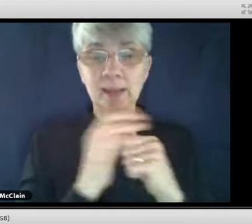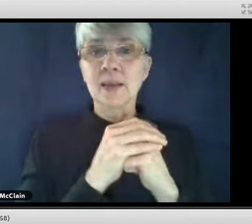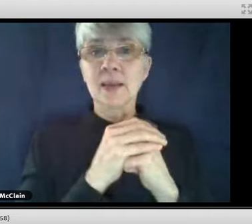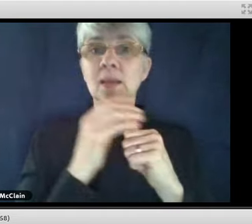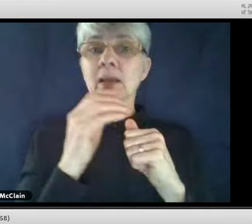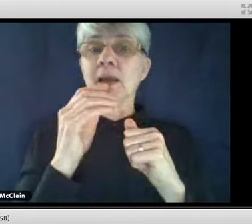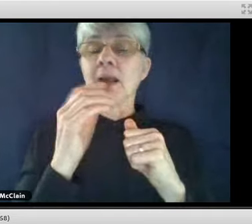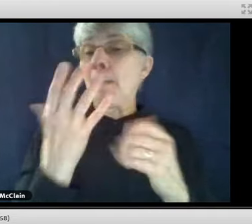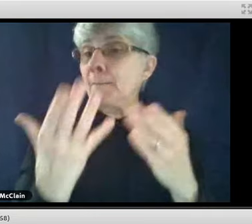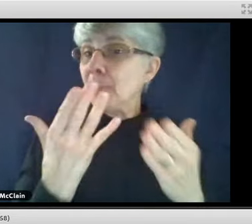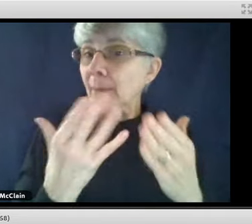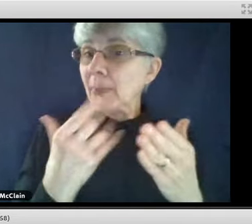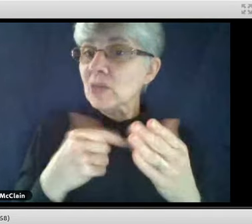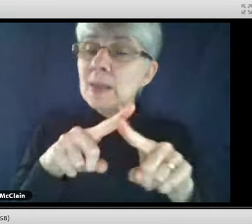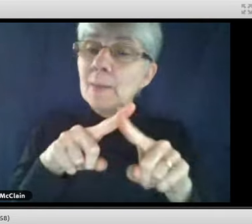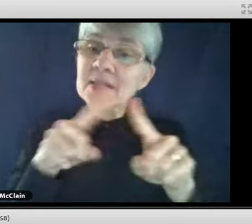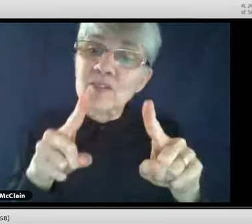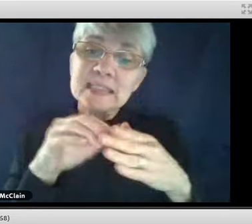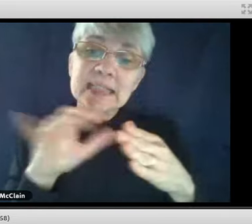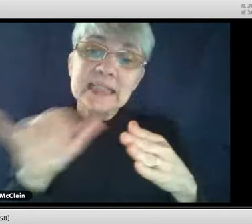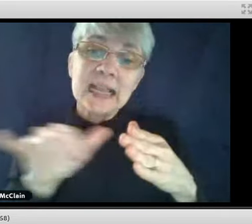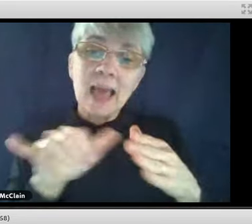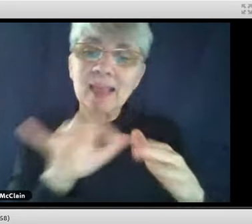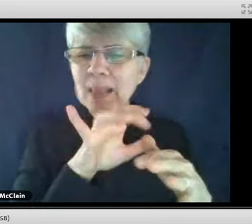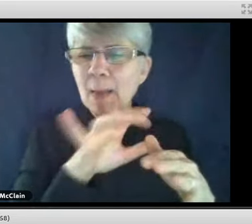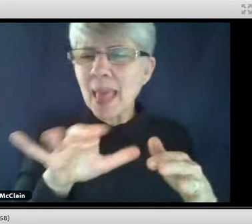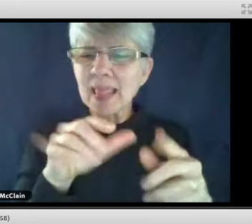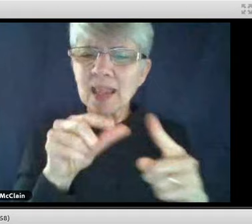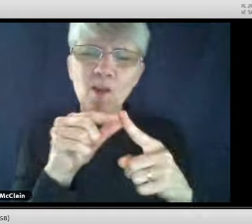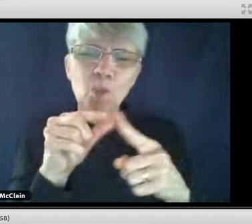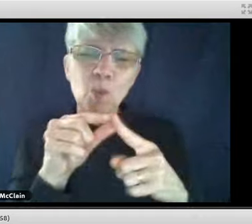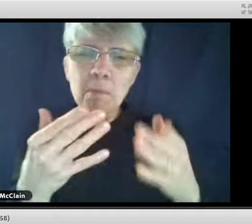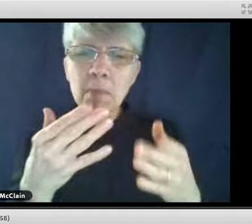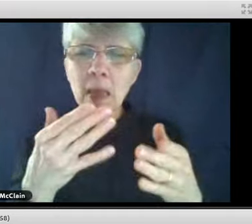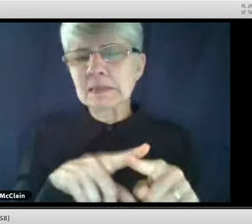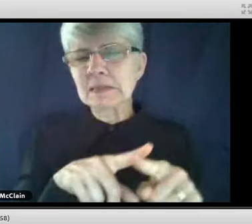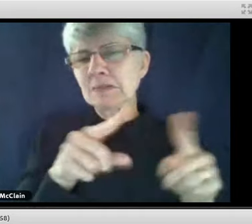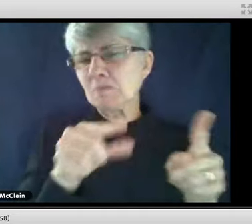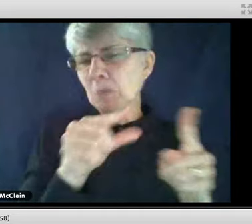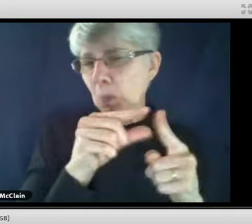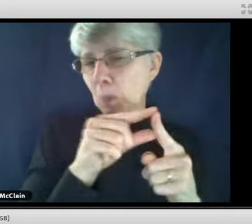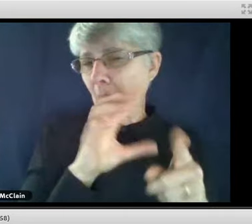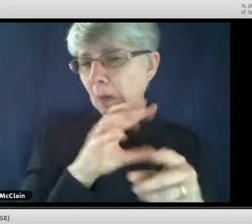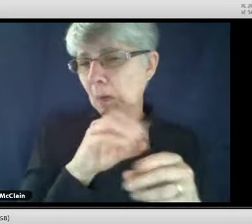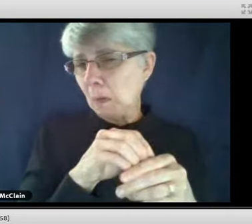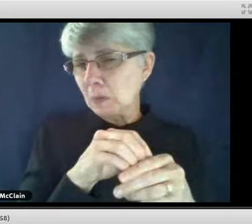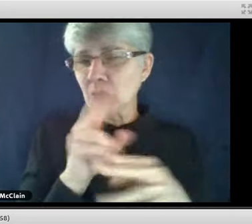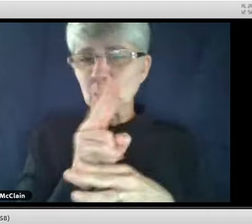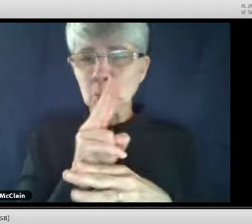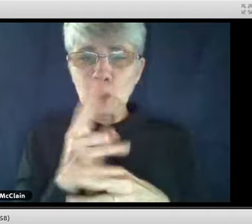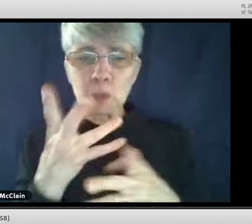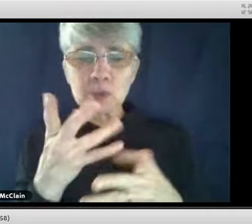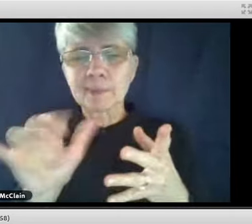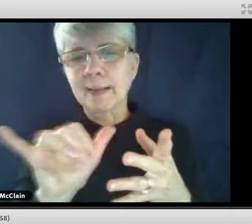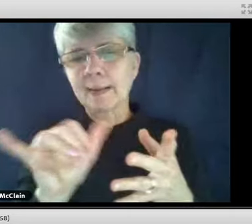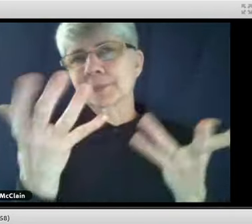That maybe there's some differences in like the spelling of words, maybe some different words being used,